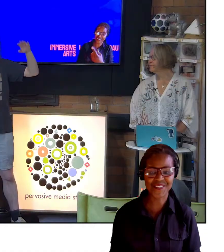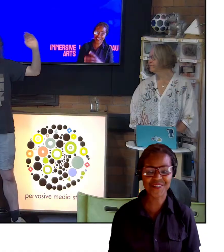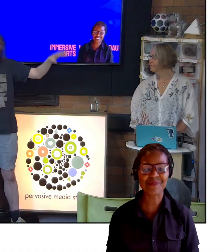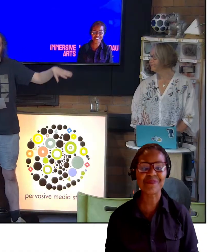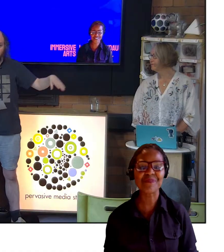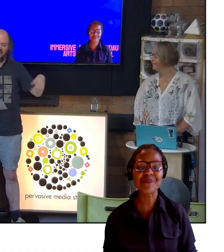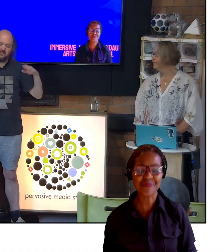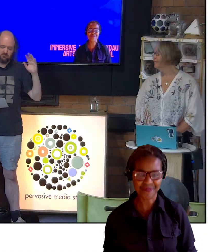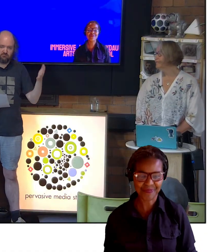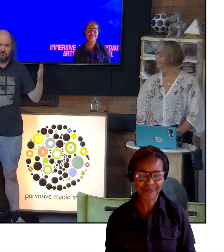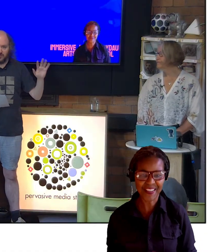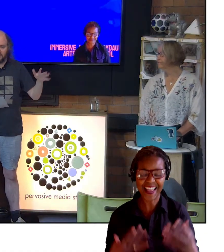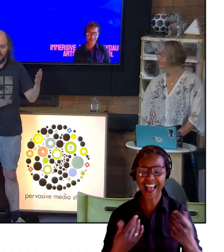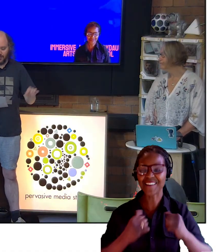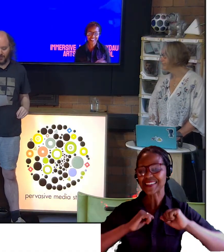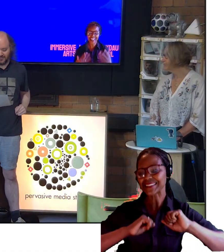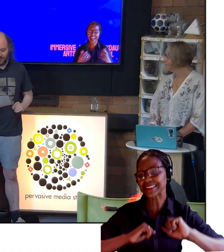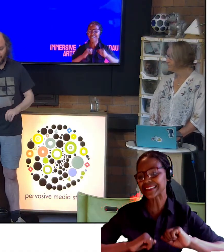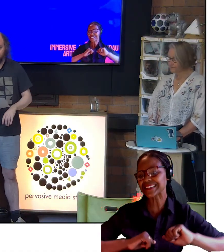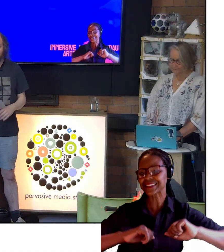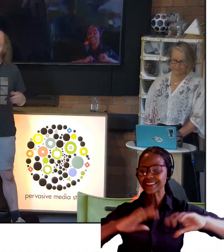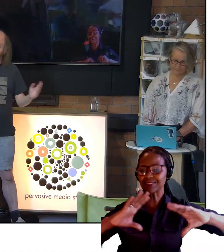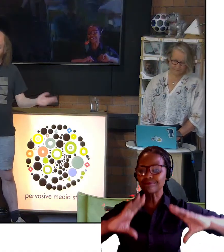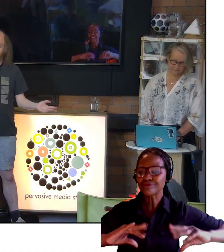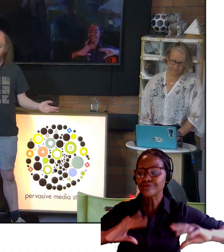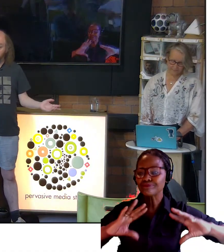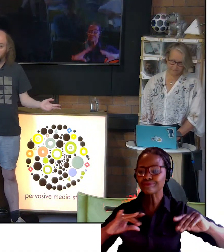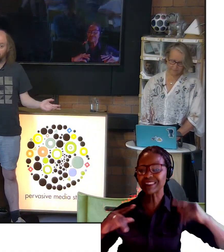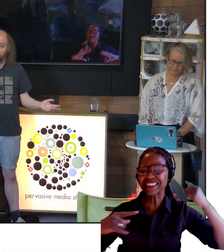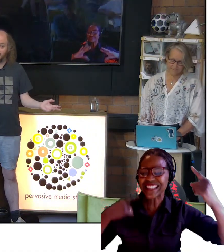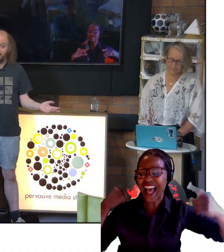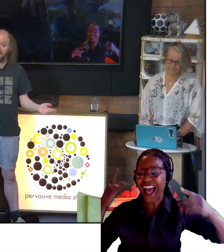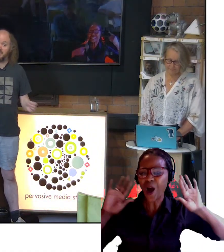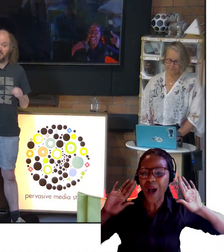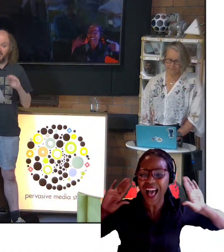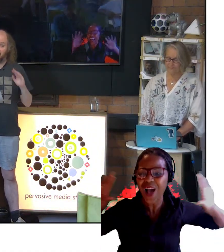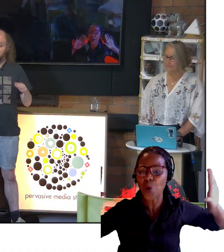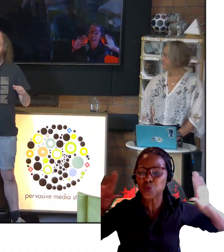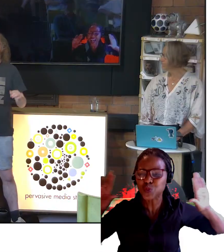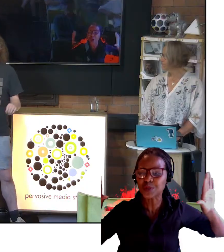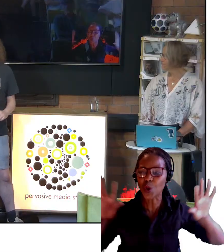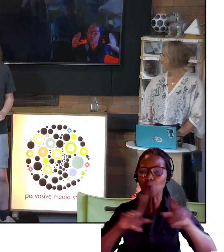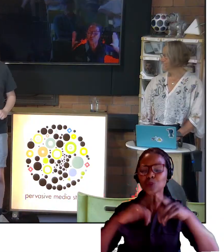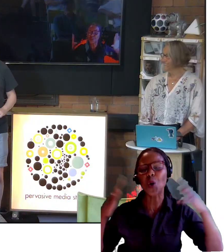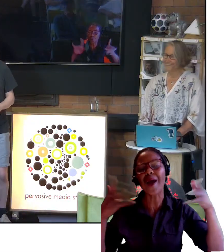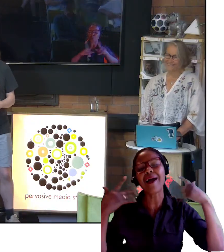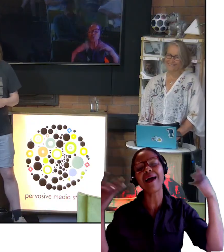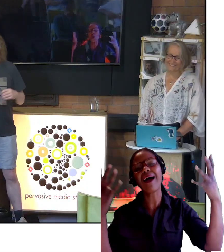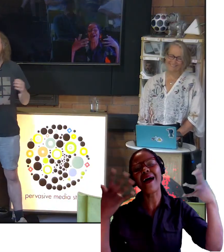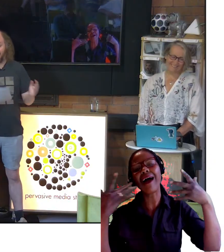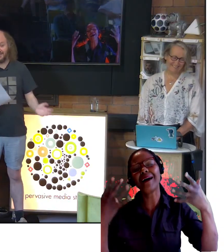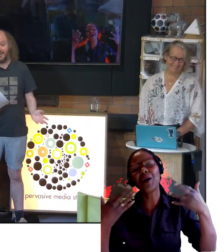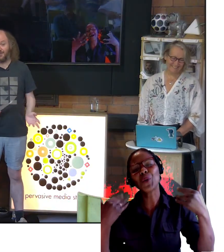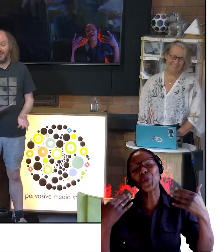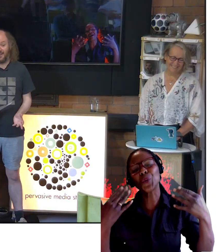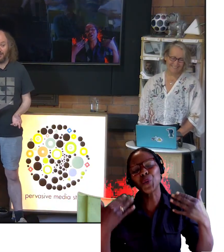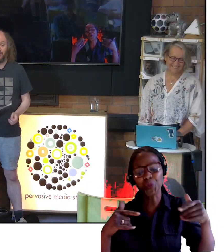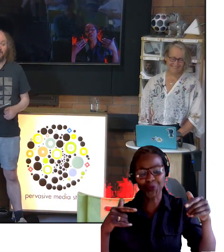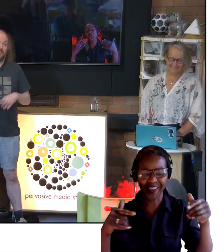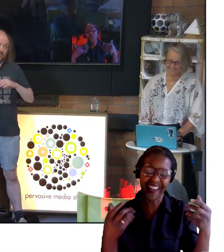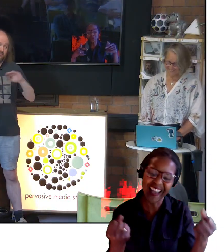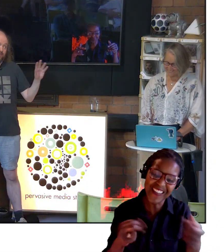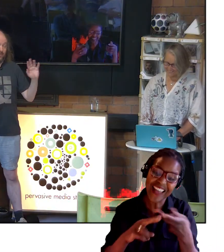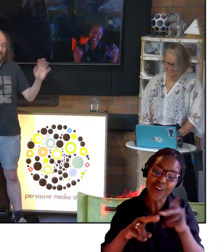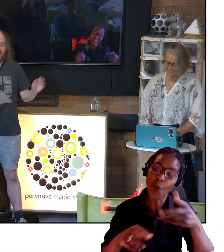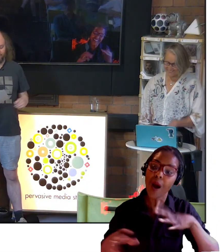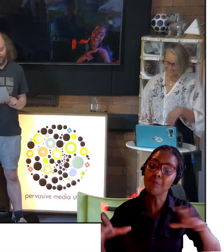some sofas and bean bags, reasonably well soundproofed. Also got a functioning air conditioner. It's quite nice and chill in there. So if you need to take a break at any point,